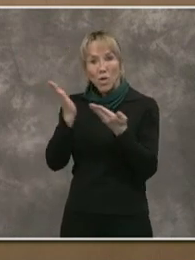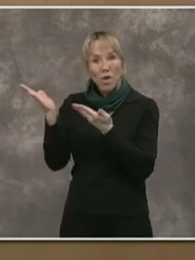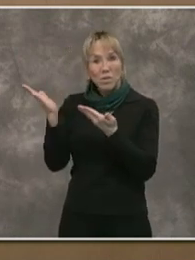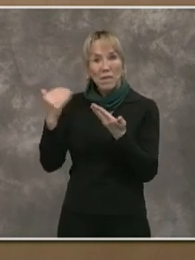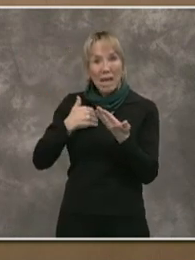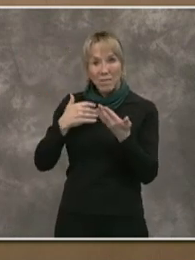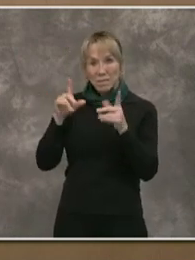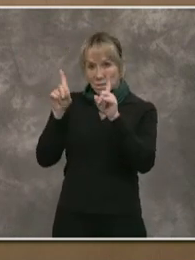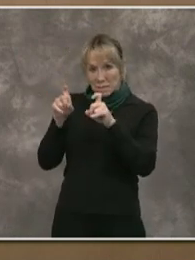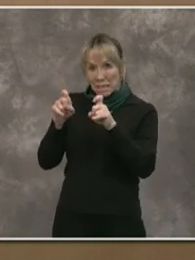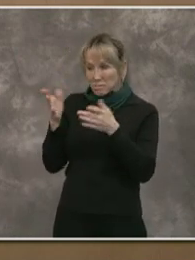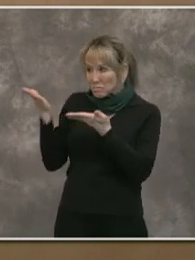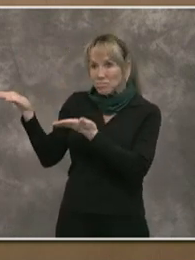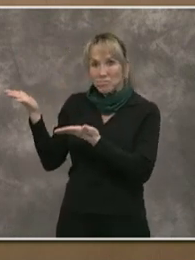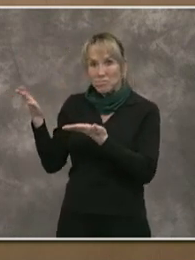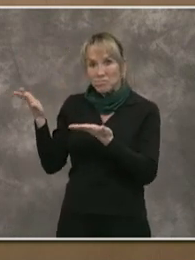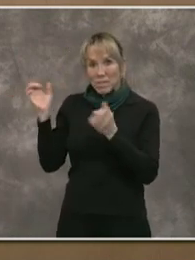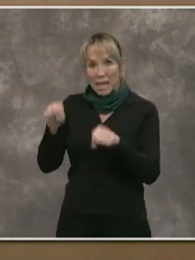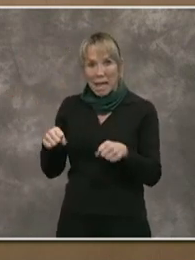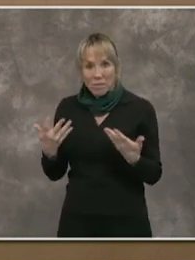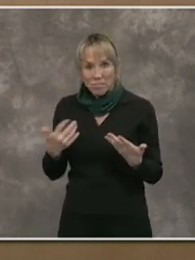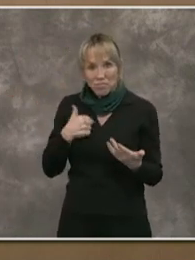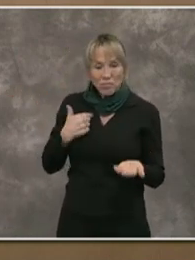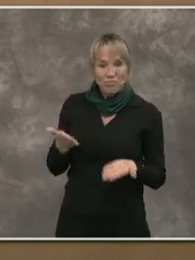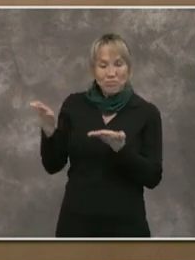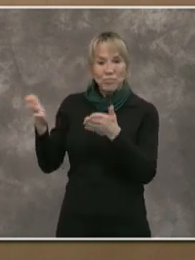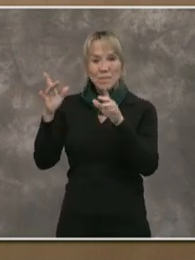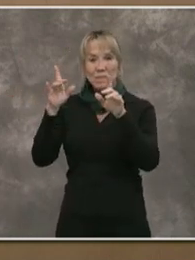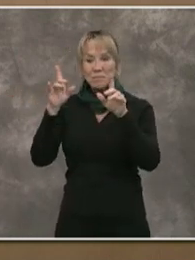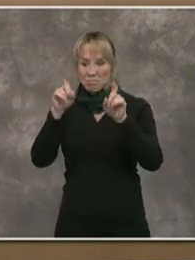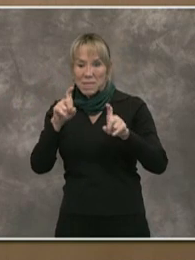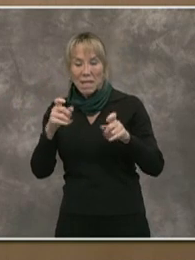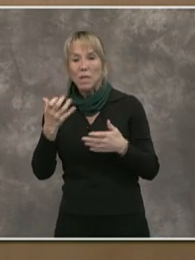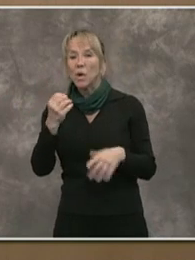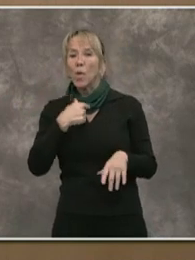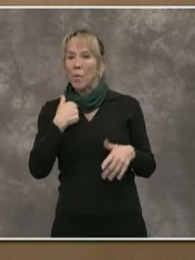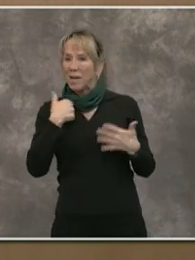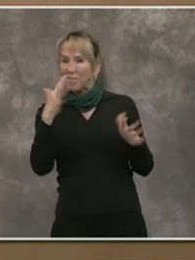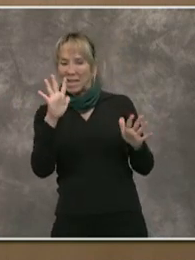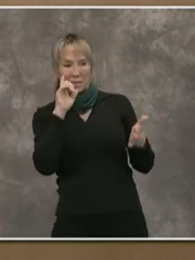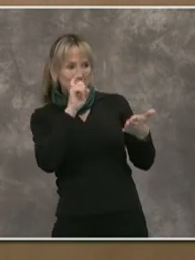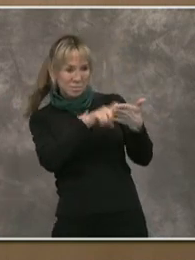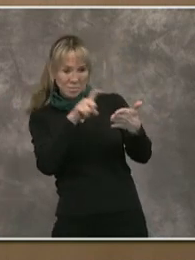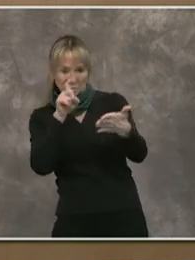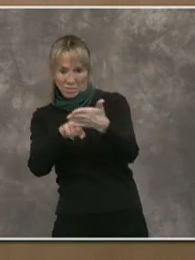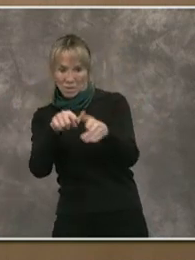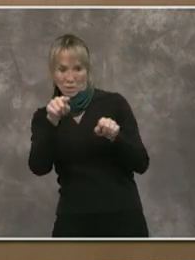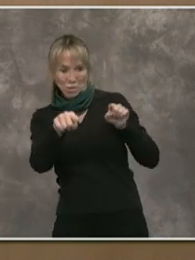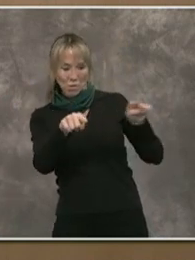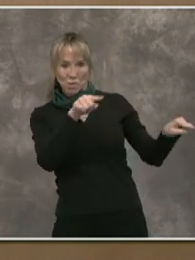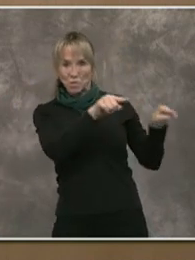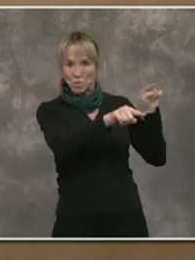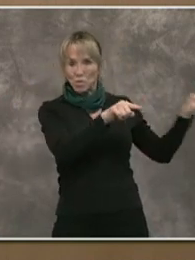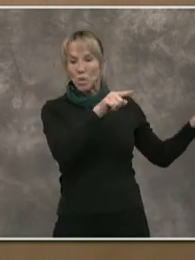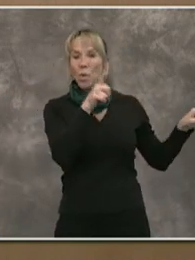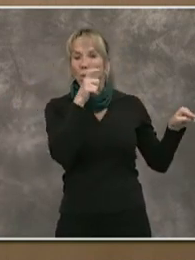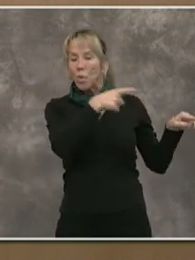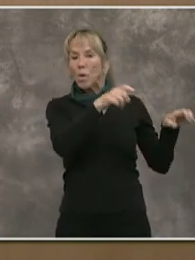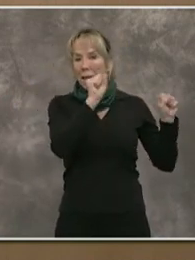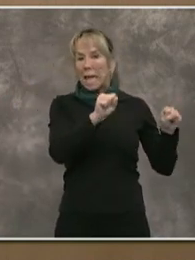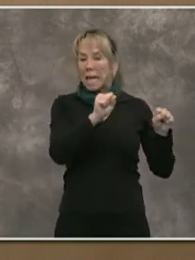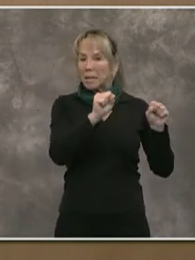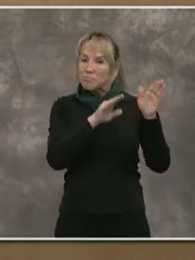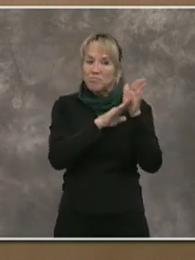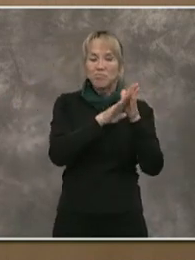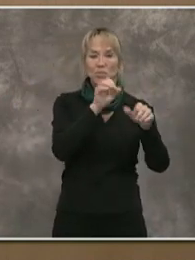tests. So we have identified individuals that will work on that piece, as well as